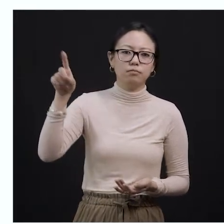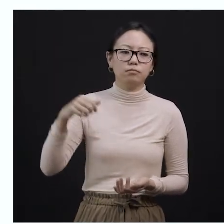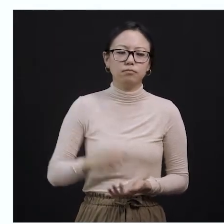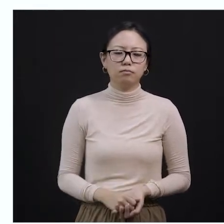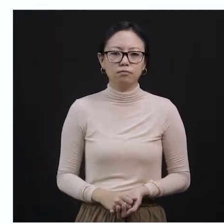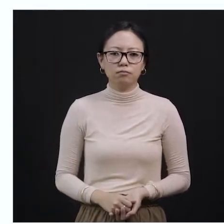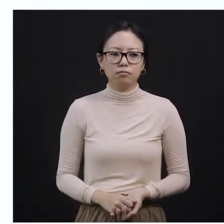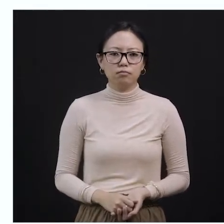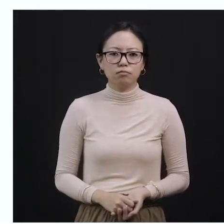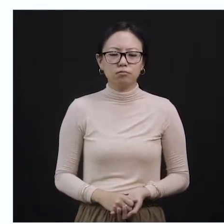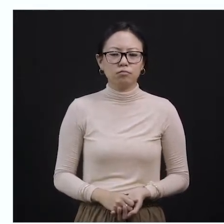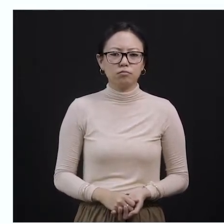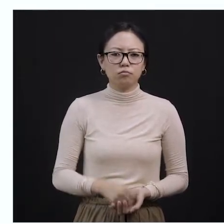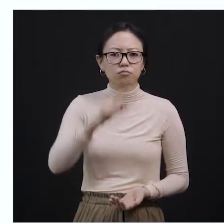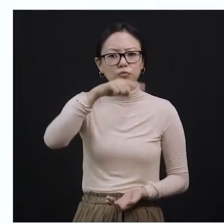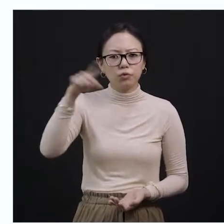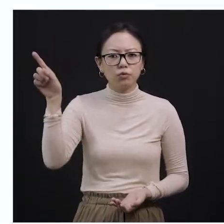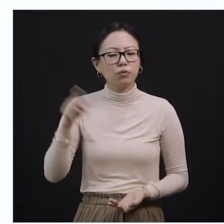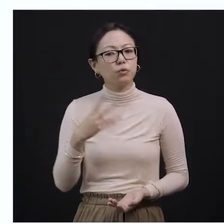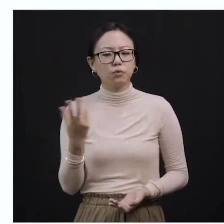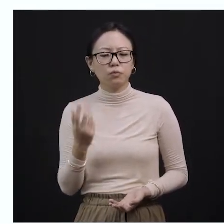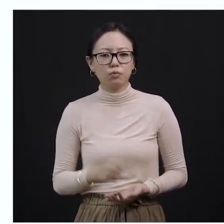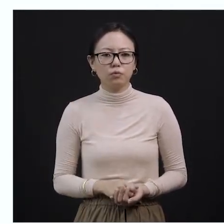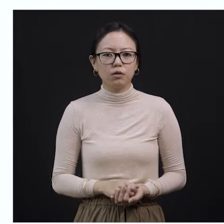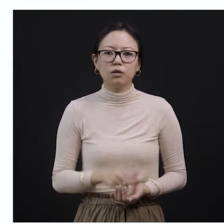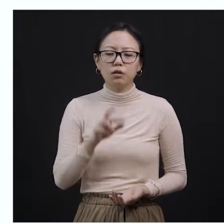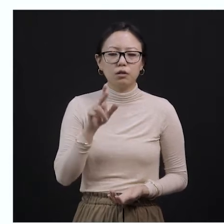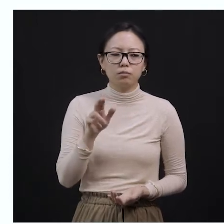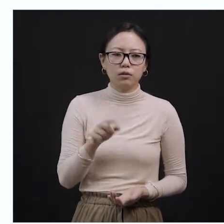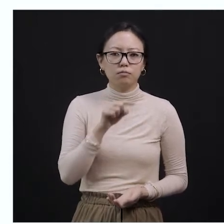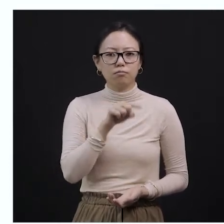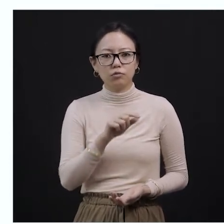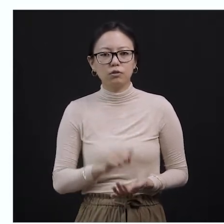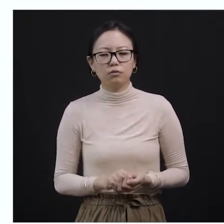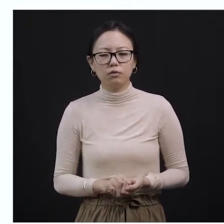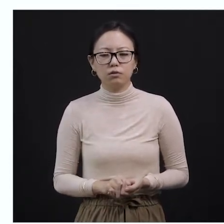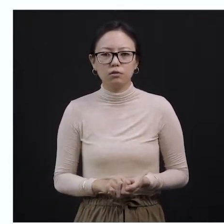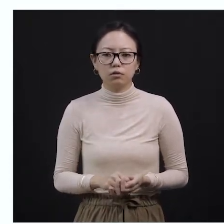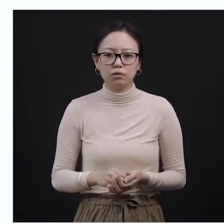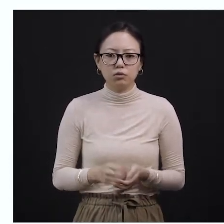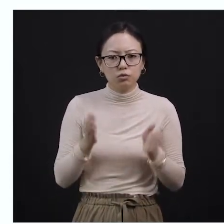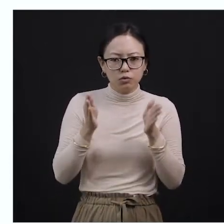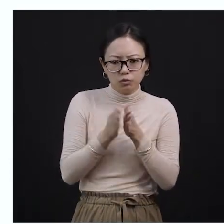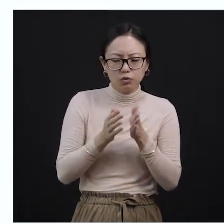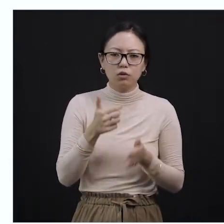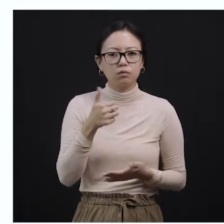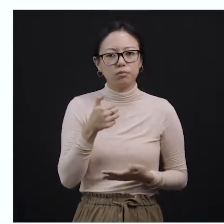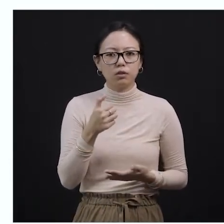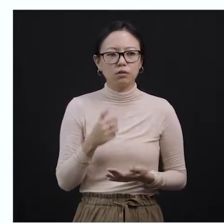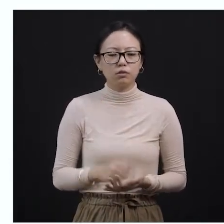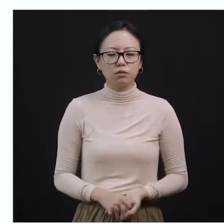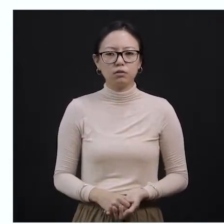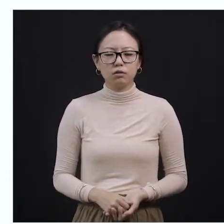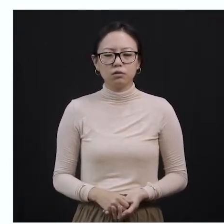all right, indicating that this pen is the shortest. All right. Now let's move on